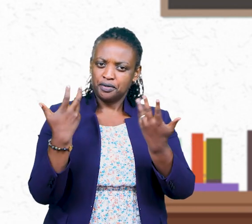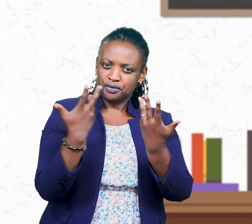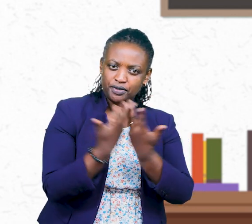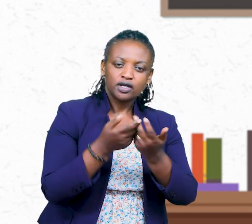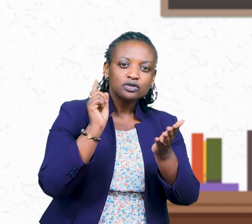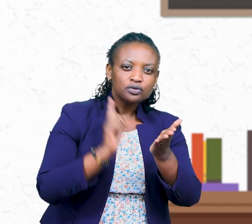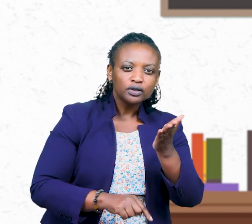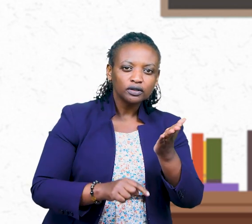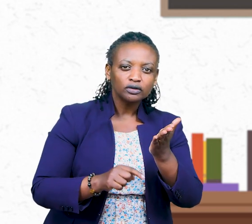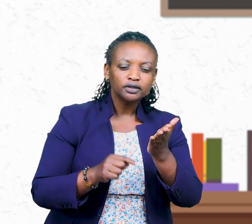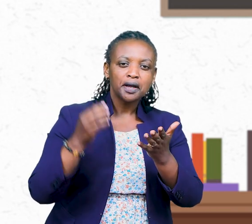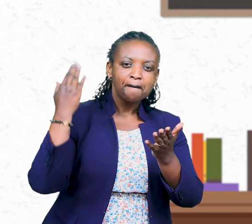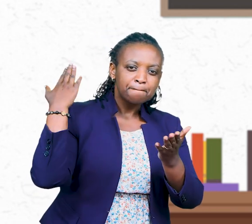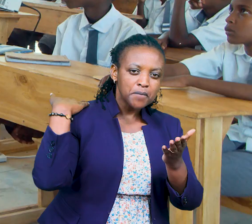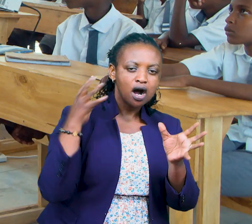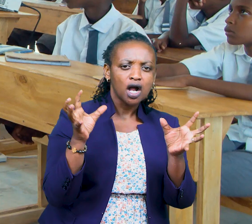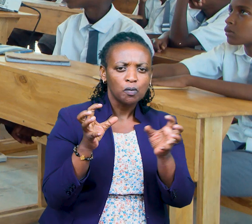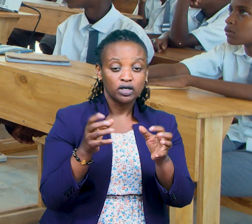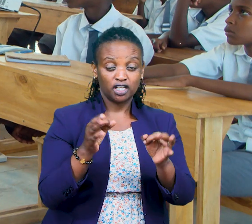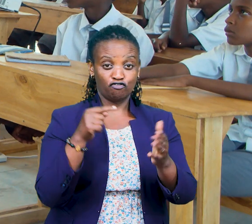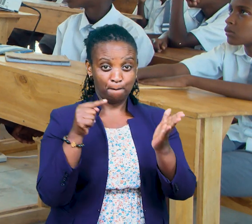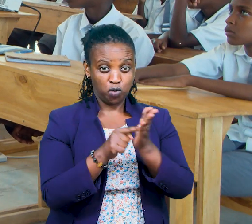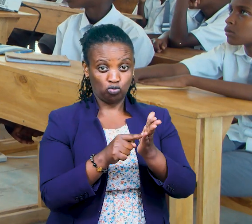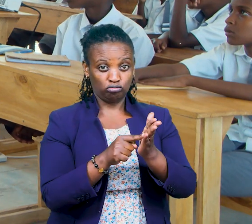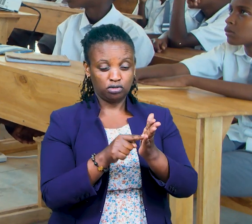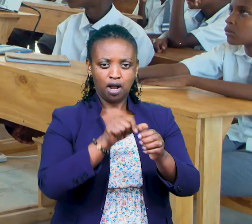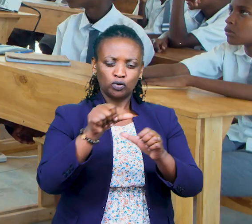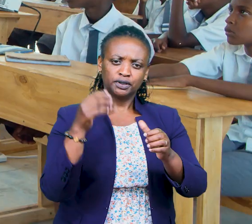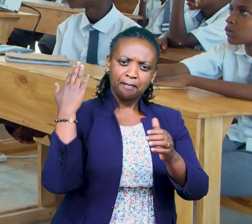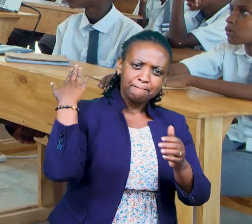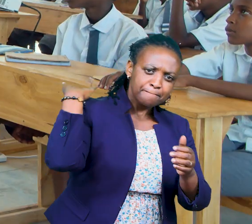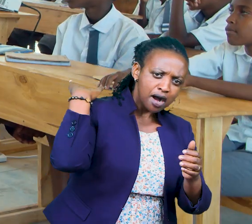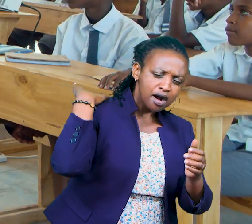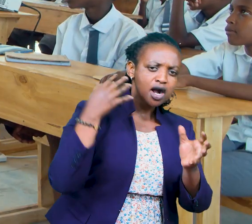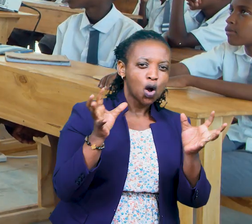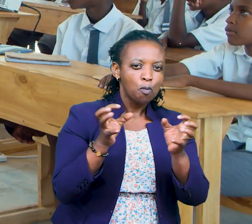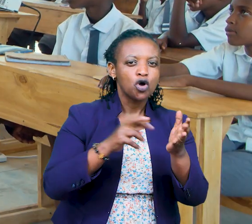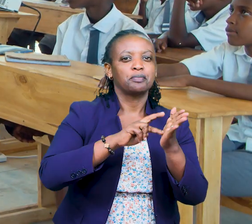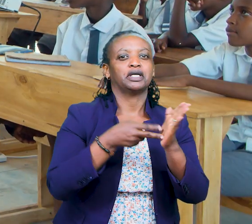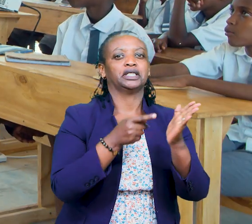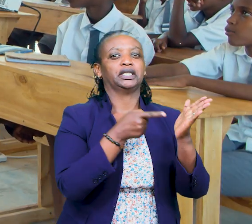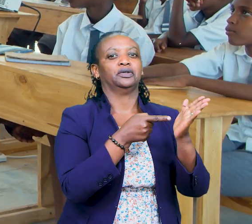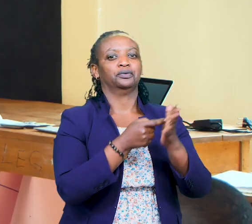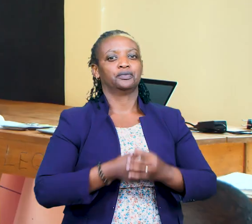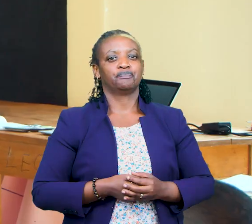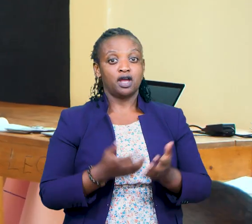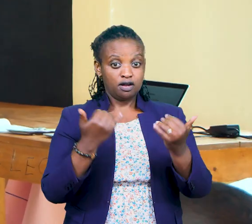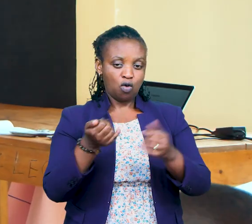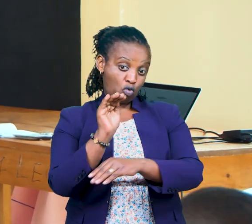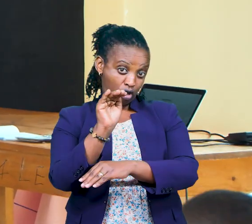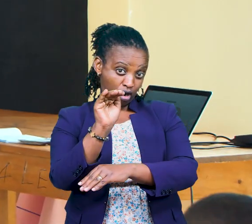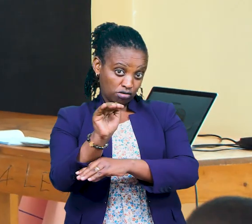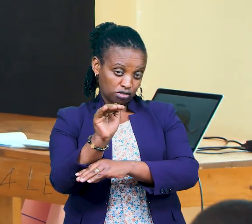are called the backbone. So when I talk about backbone, this is what I will be meaning. Okay? So